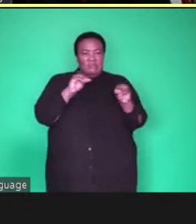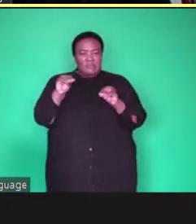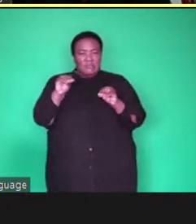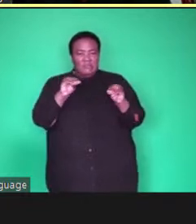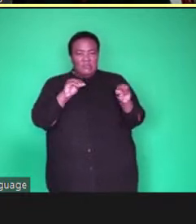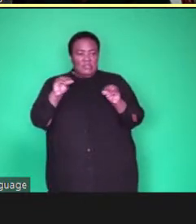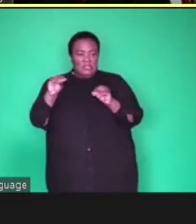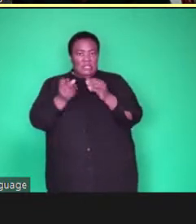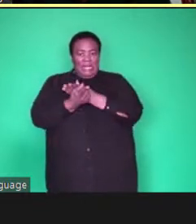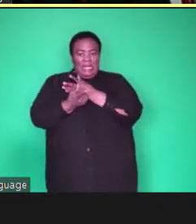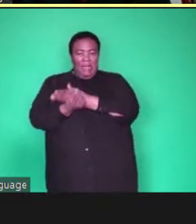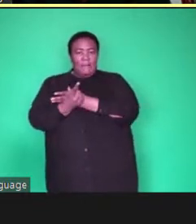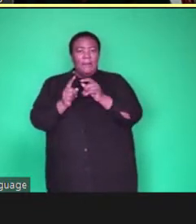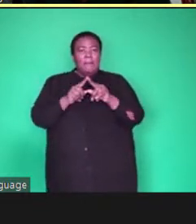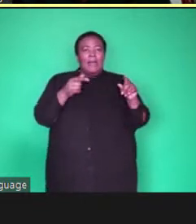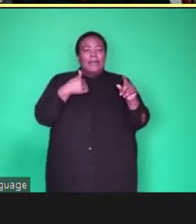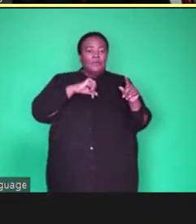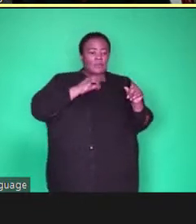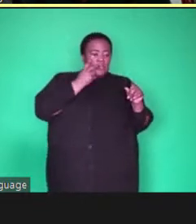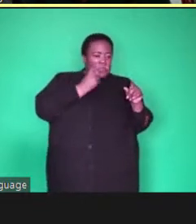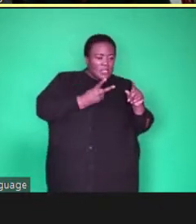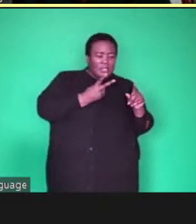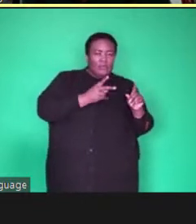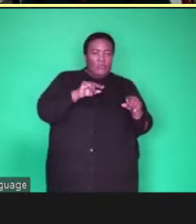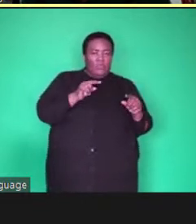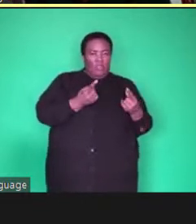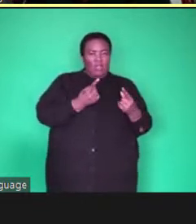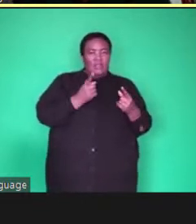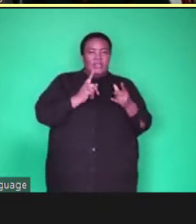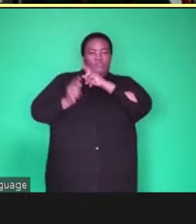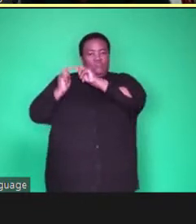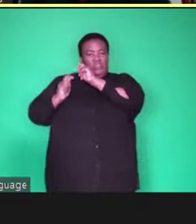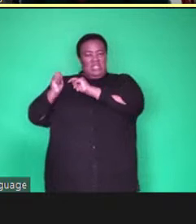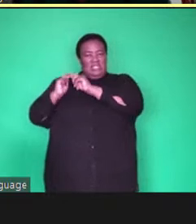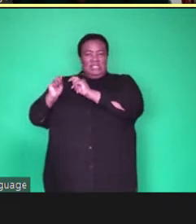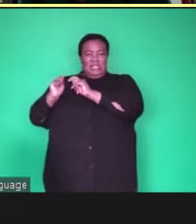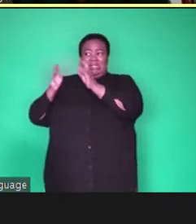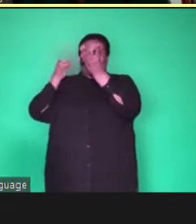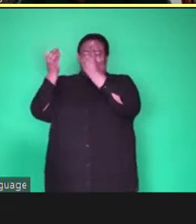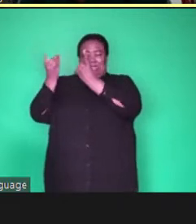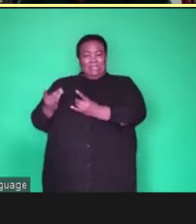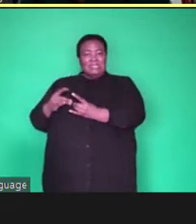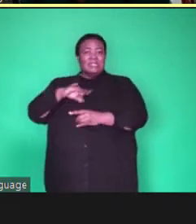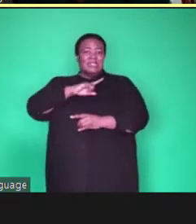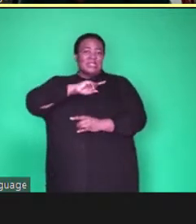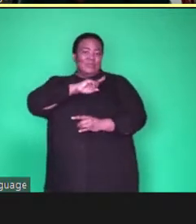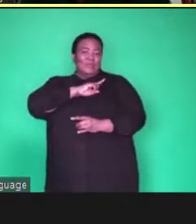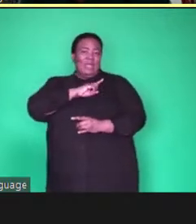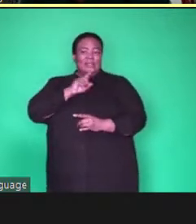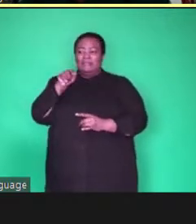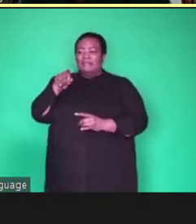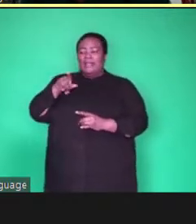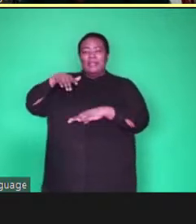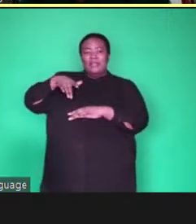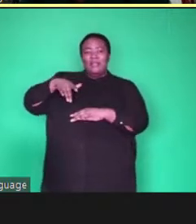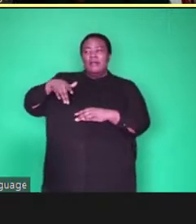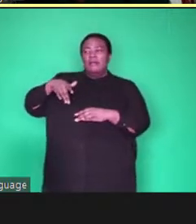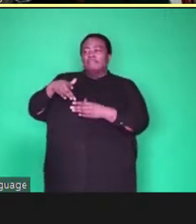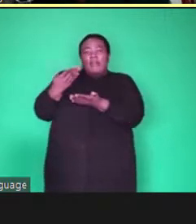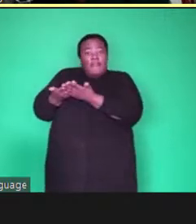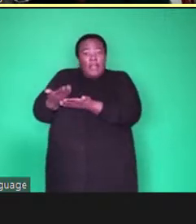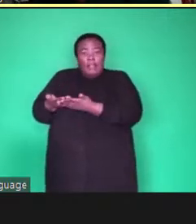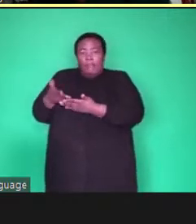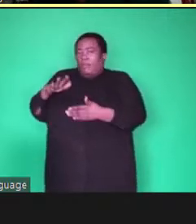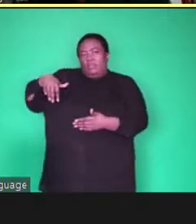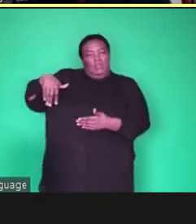we cannot really see and identify in traditional statistics because these are not yet available. And so one example, and here you can